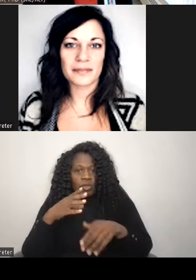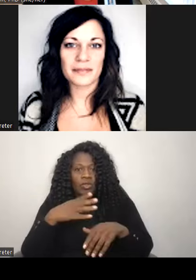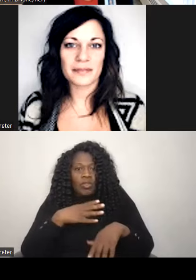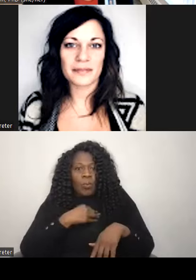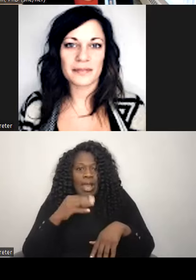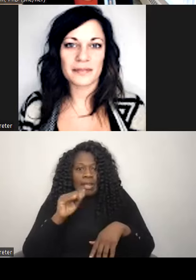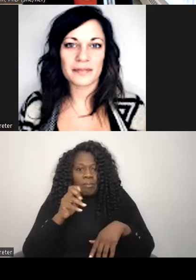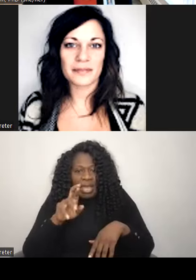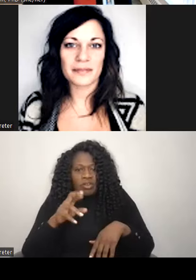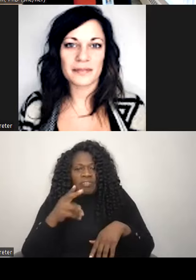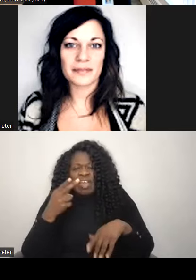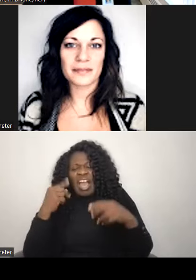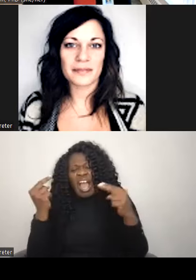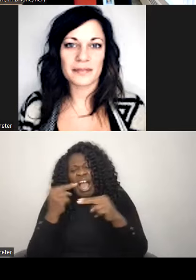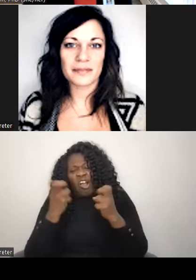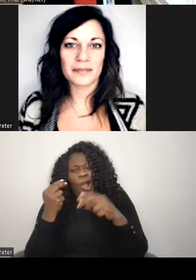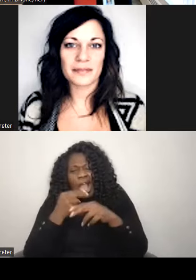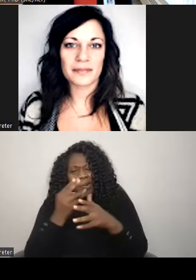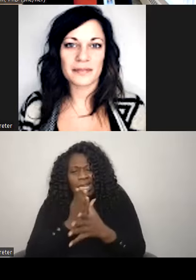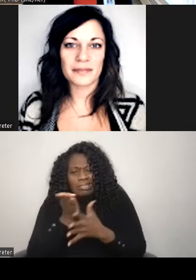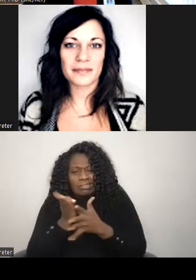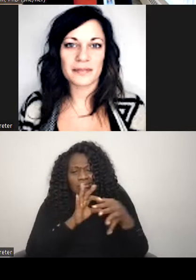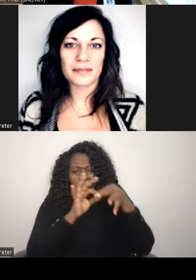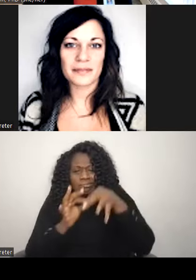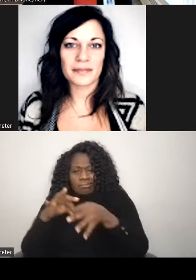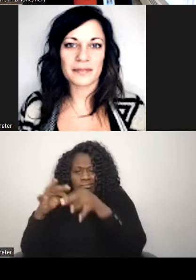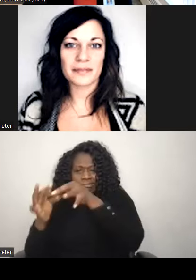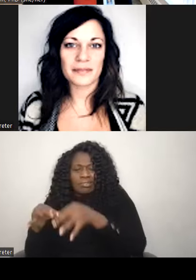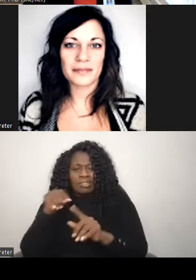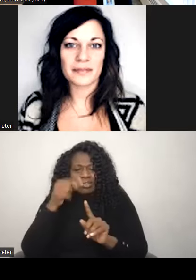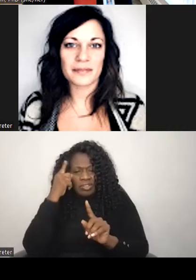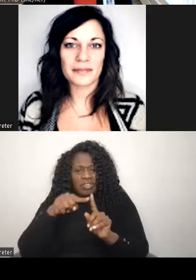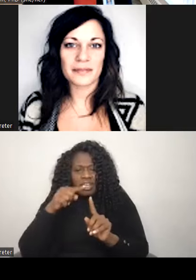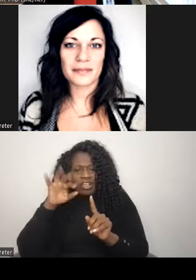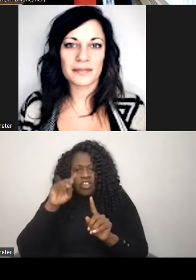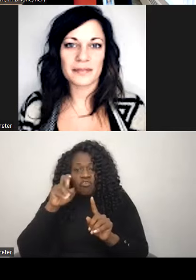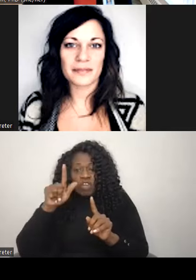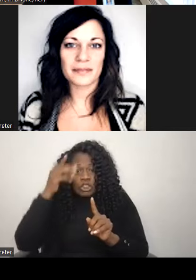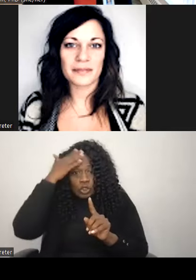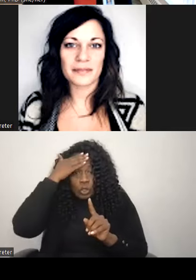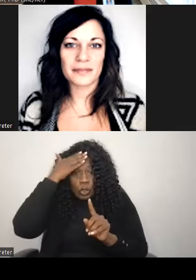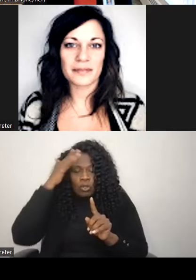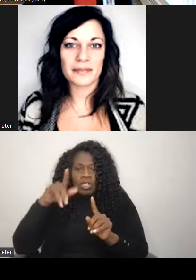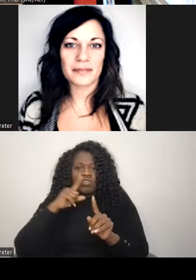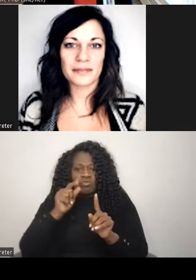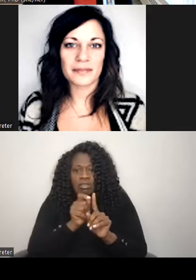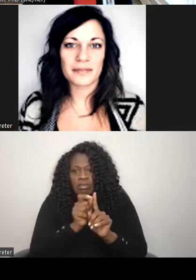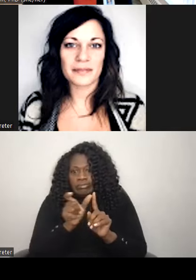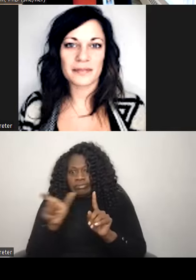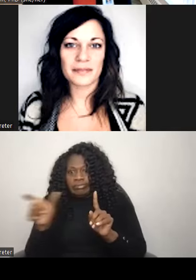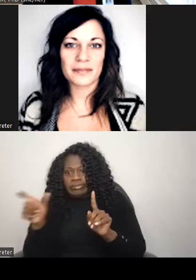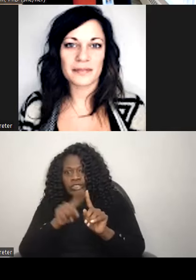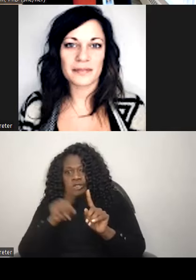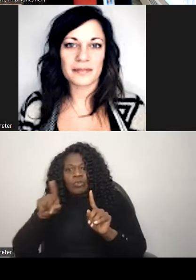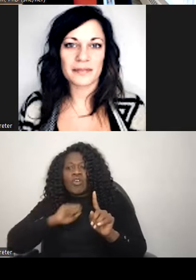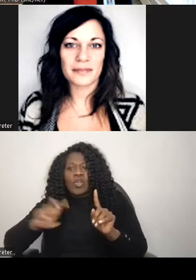pathways or the highways that connect the brain regions, we now think for the frontal lobes are developing way out into our 30s. And